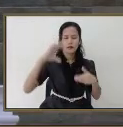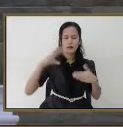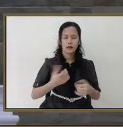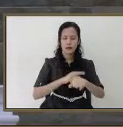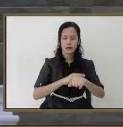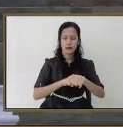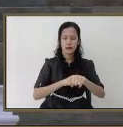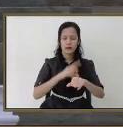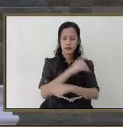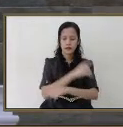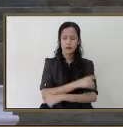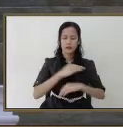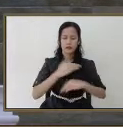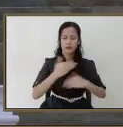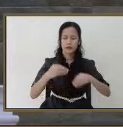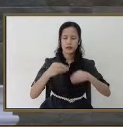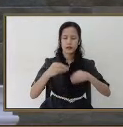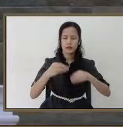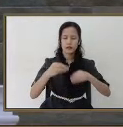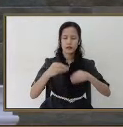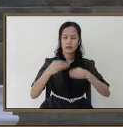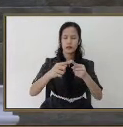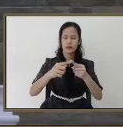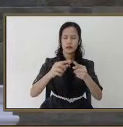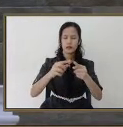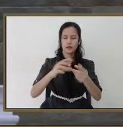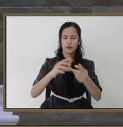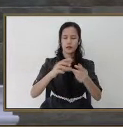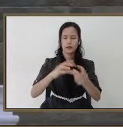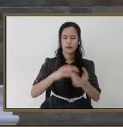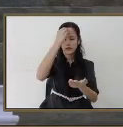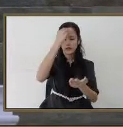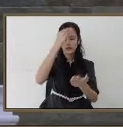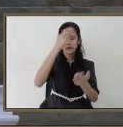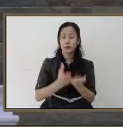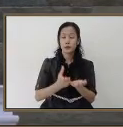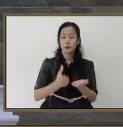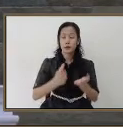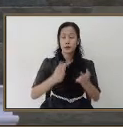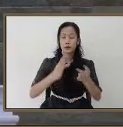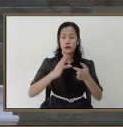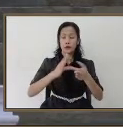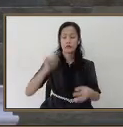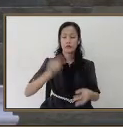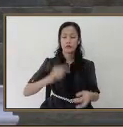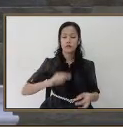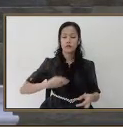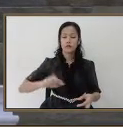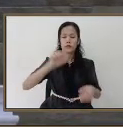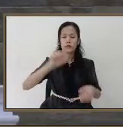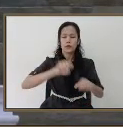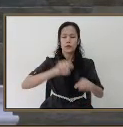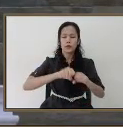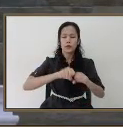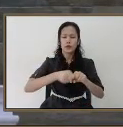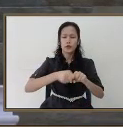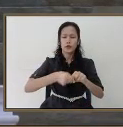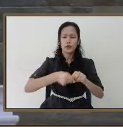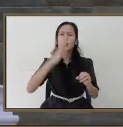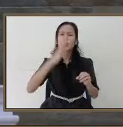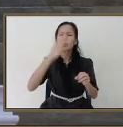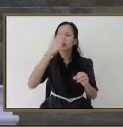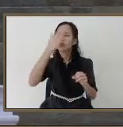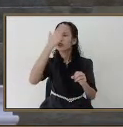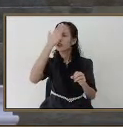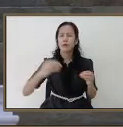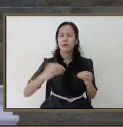Ezra, the details, O God, of Ezra that will help us be more familiar with the books of the Bible, O God. And we're asking you to please continue to